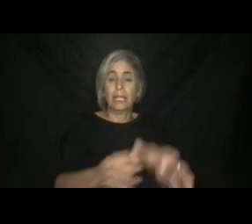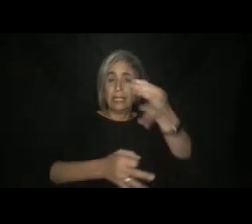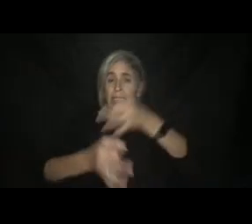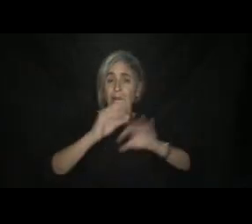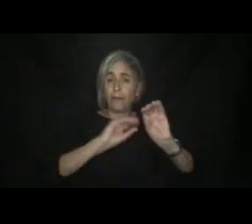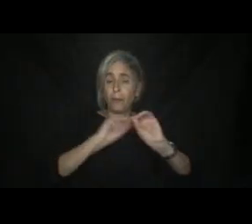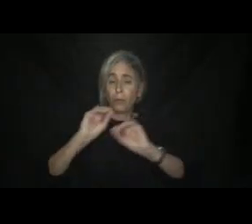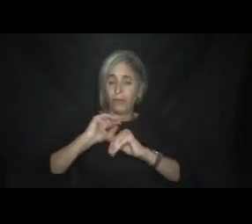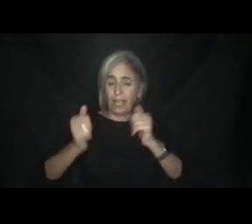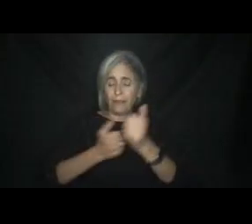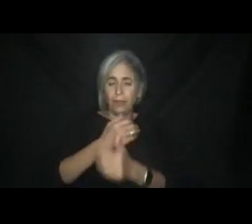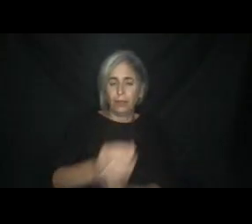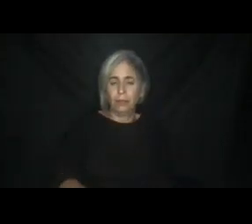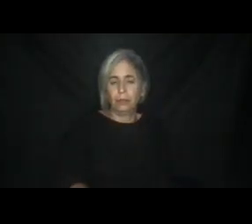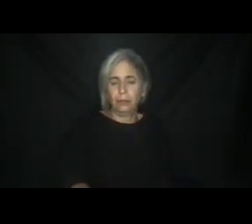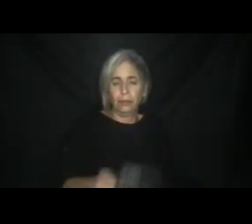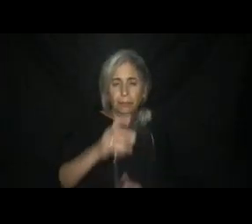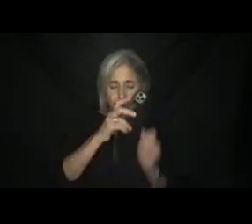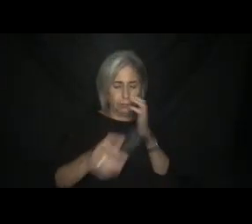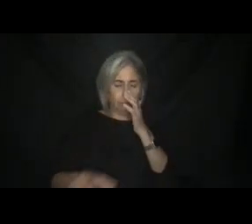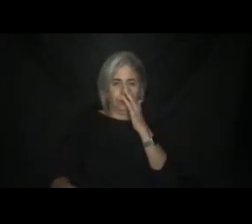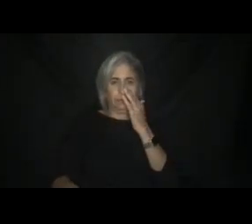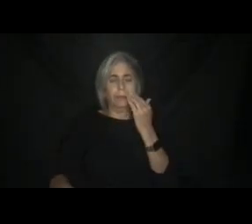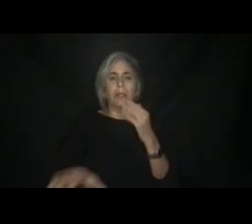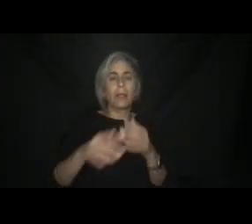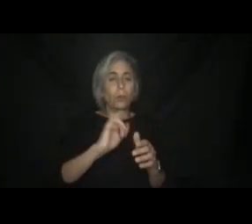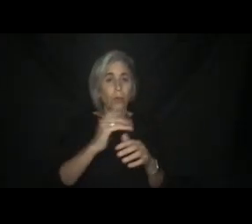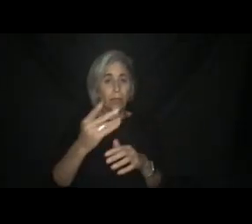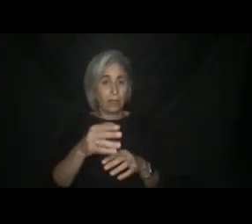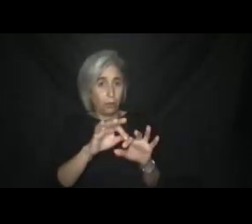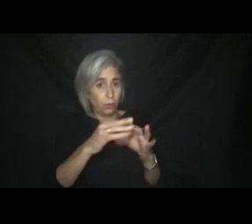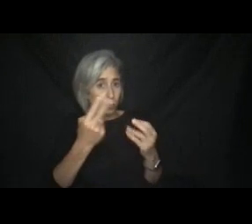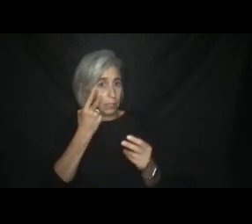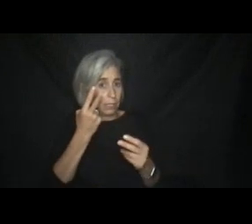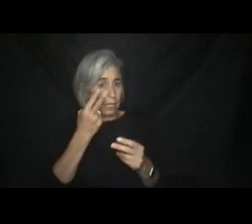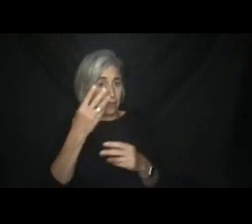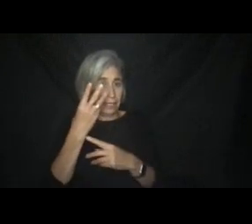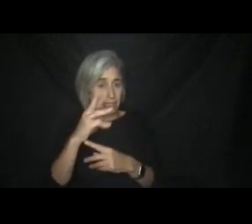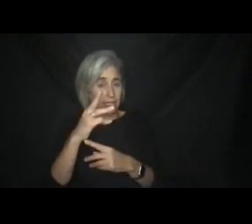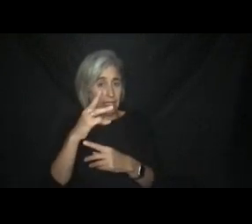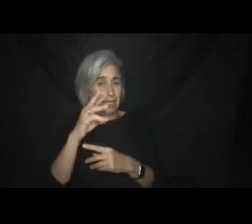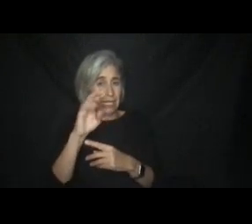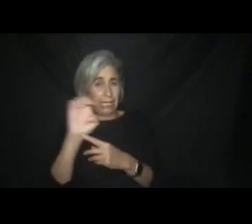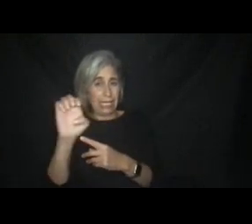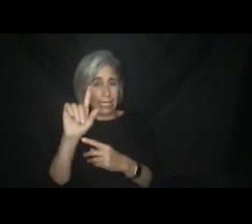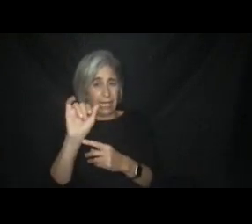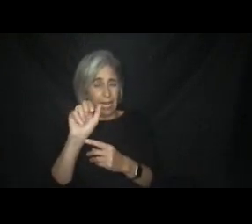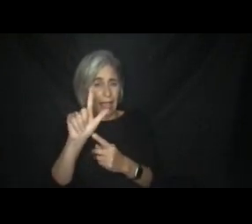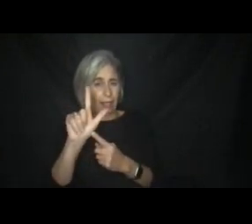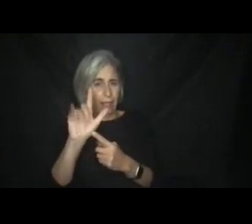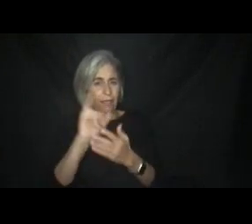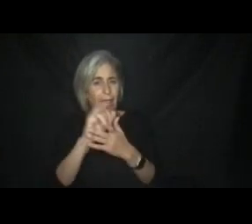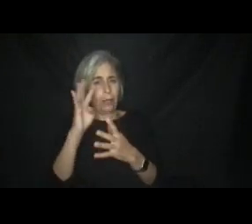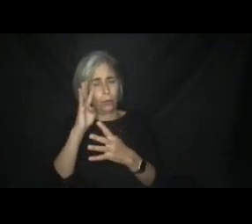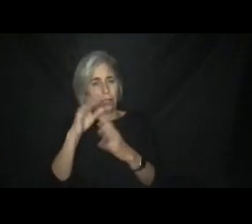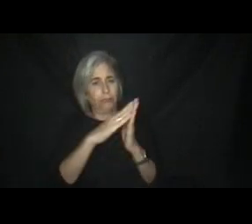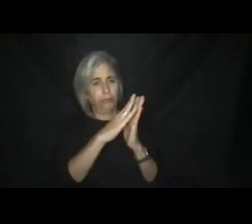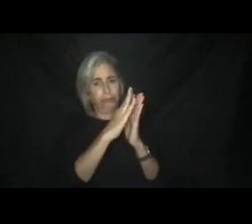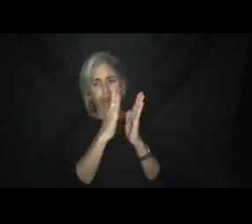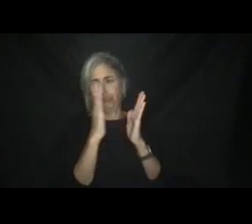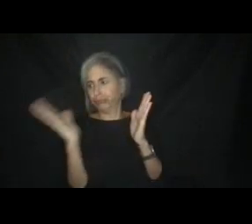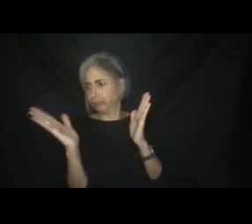this makes the border between Districts 1 and 4 the C. Stanley Weaver or the C-16 Canal. This does create a domino effect where District 1